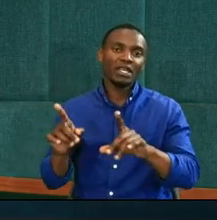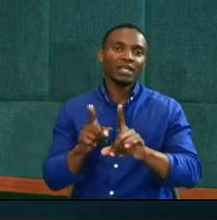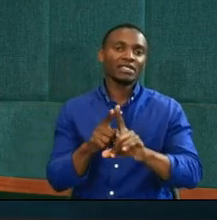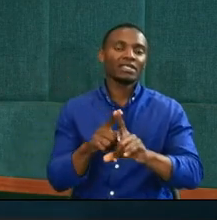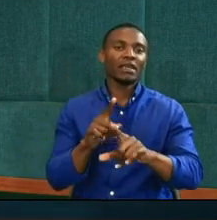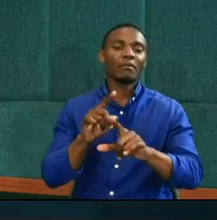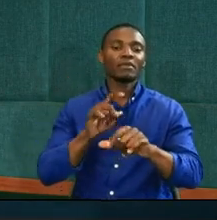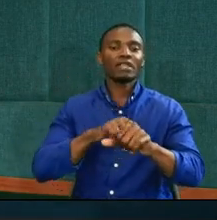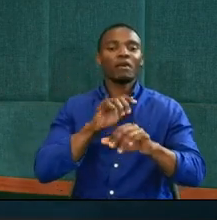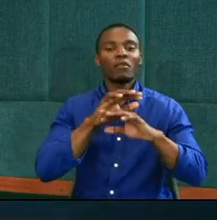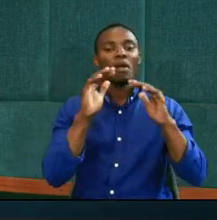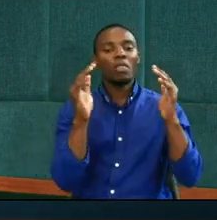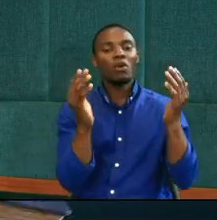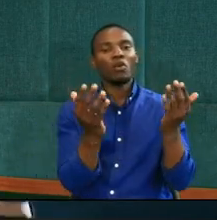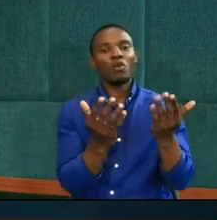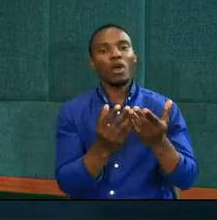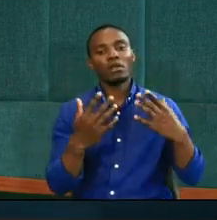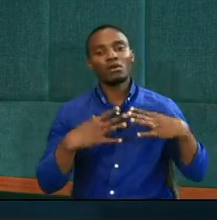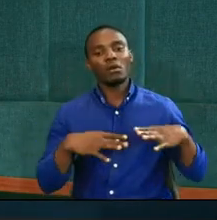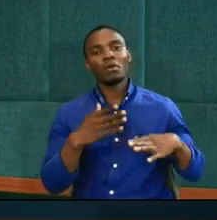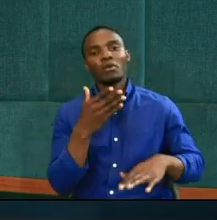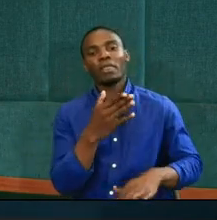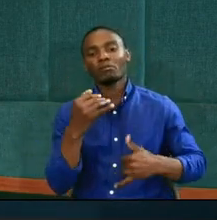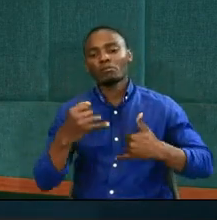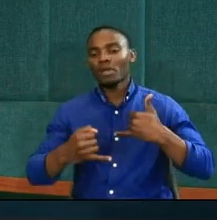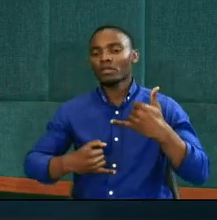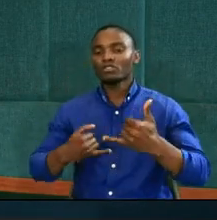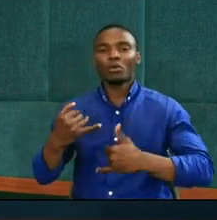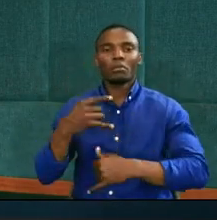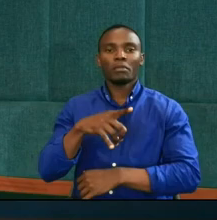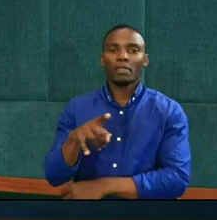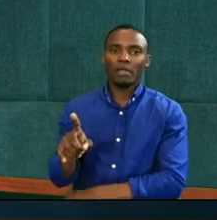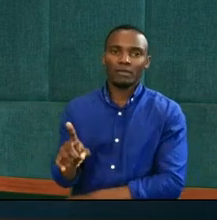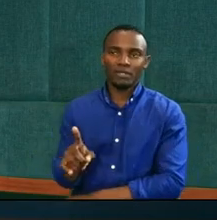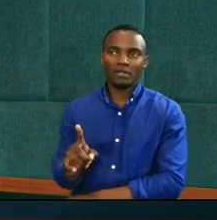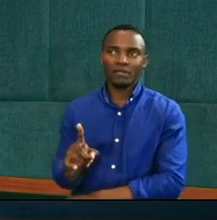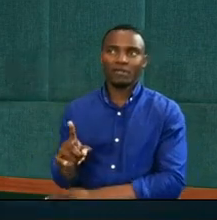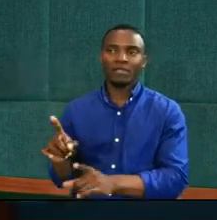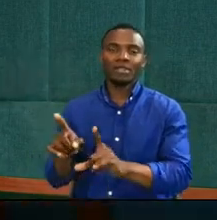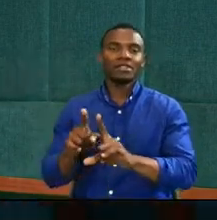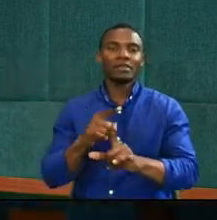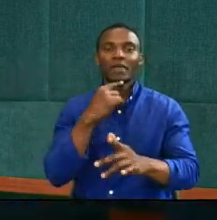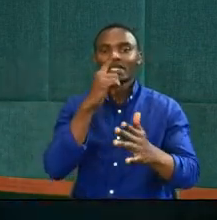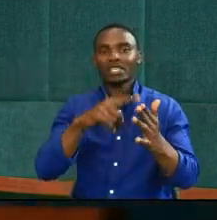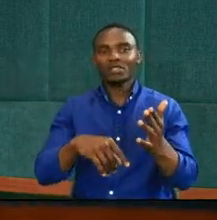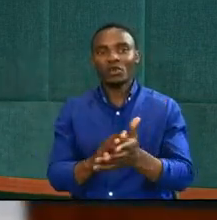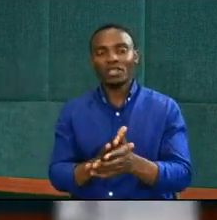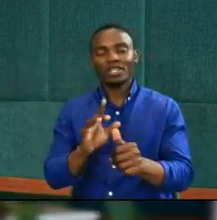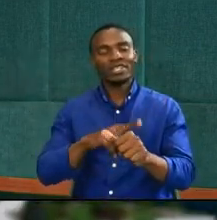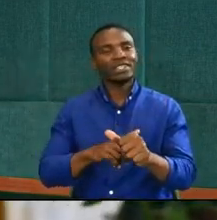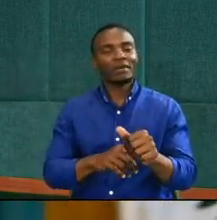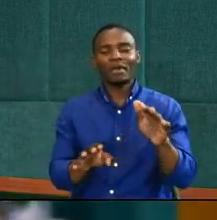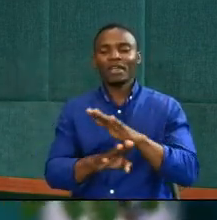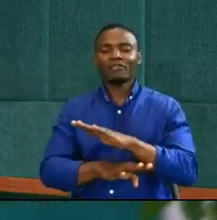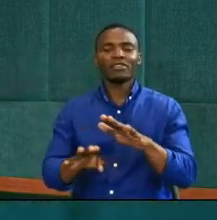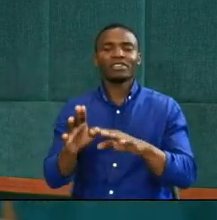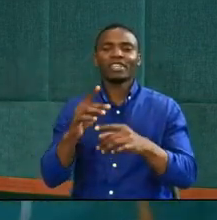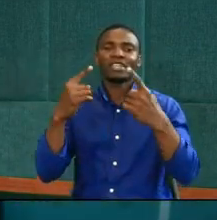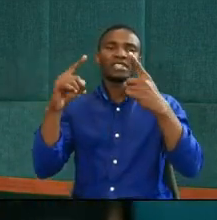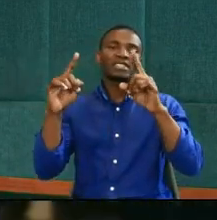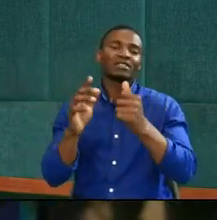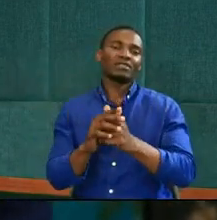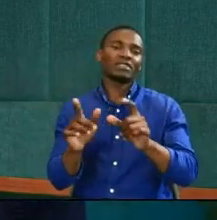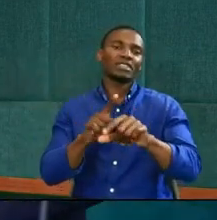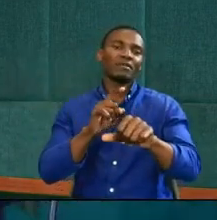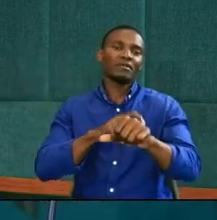all the wars are over and people are enjoying themselves. It says, when we are in prosperity. It says, when life is